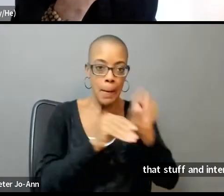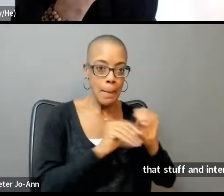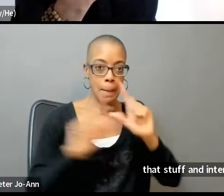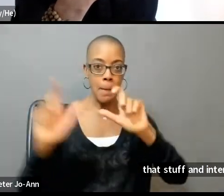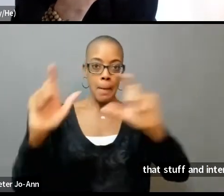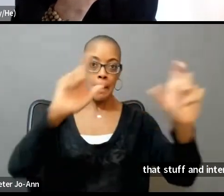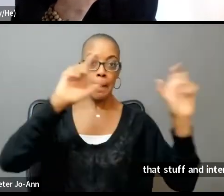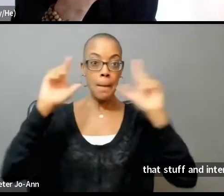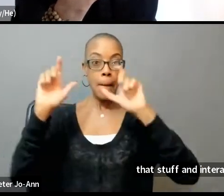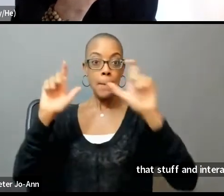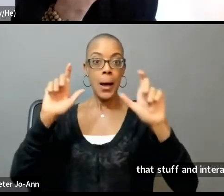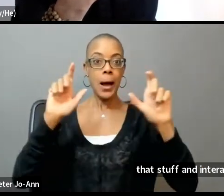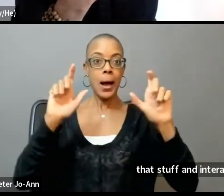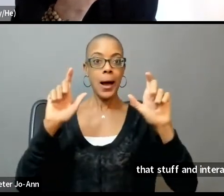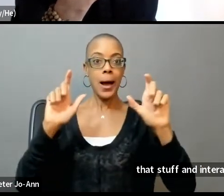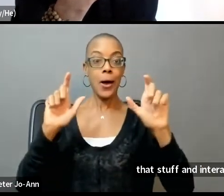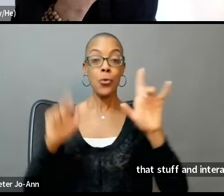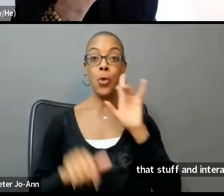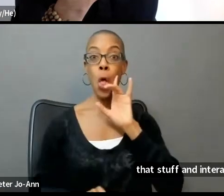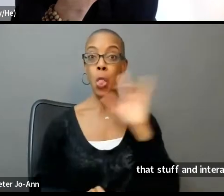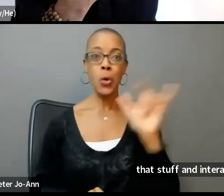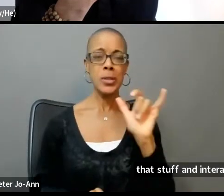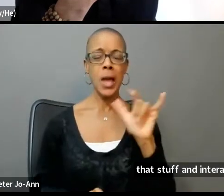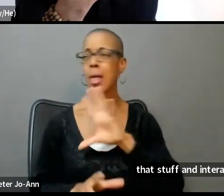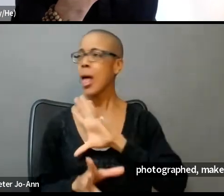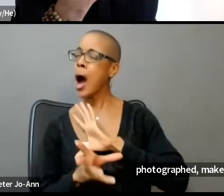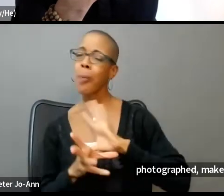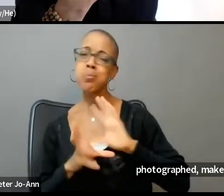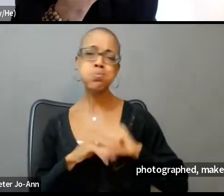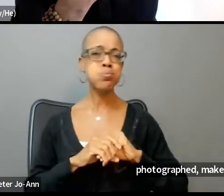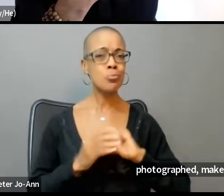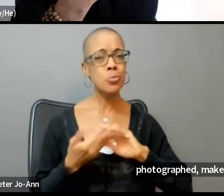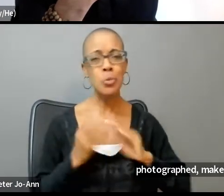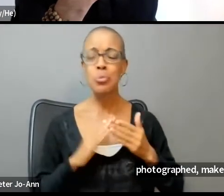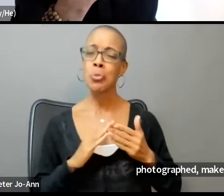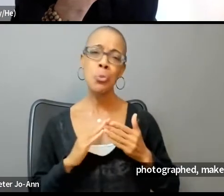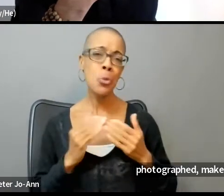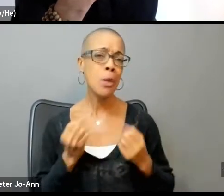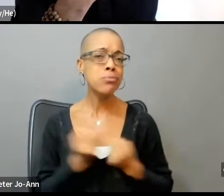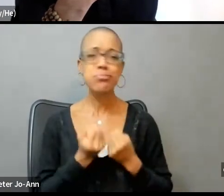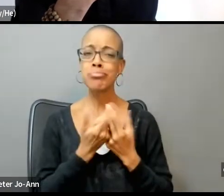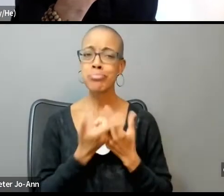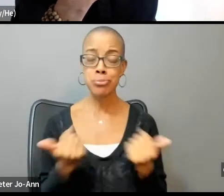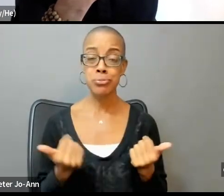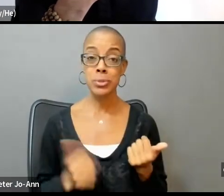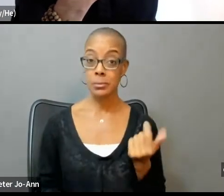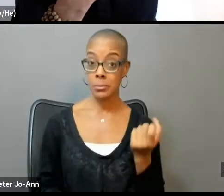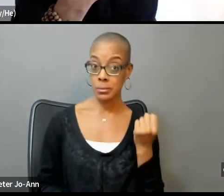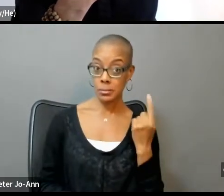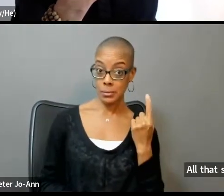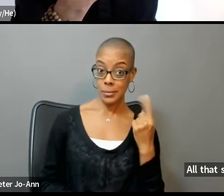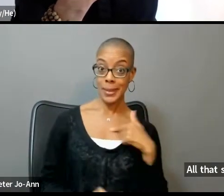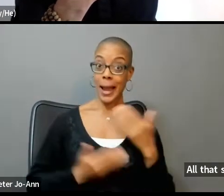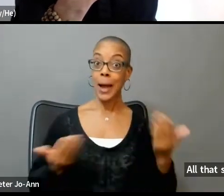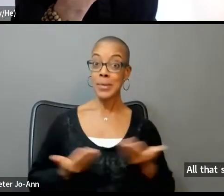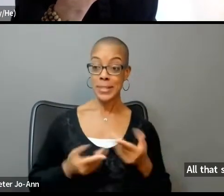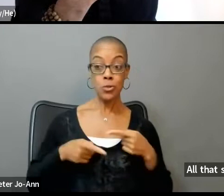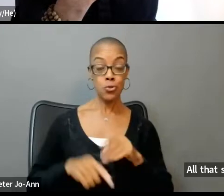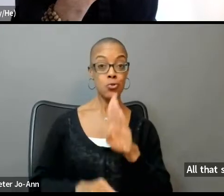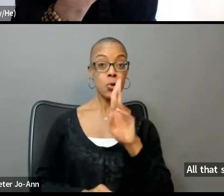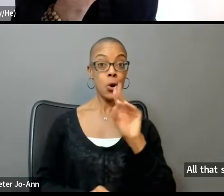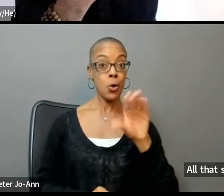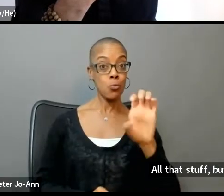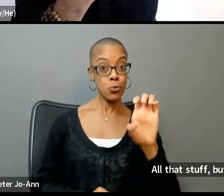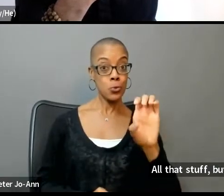it look like they're so into the community, all that stuff. But I was here doing the Bruce MacArthur thing